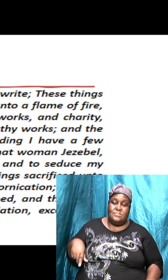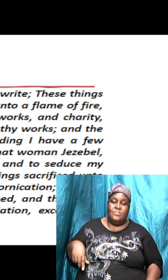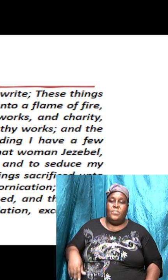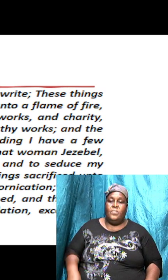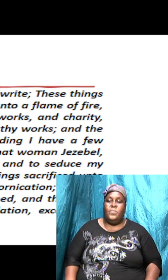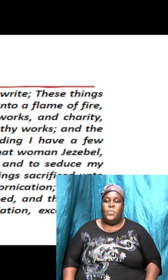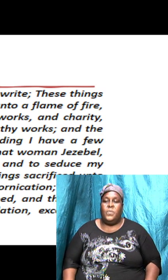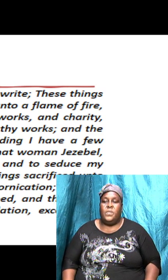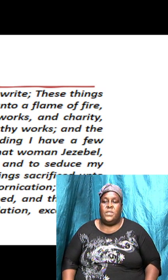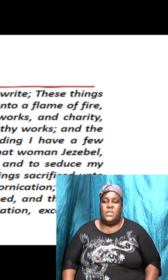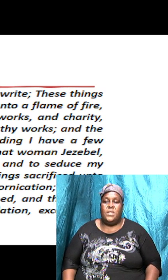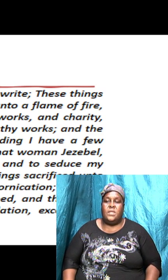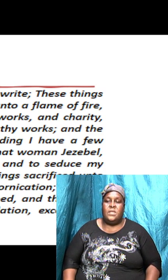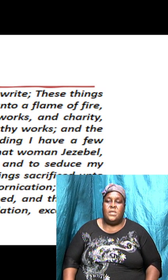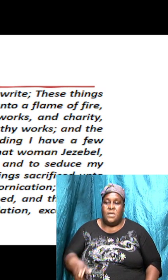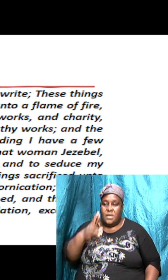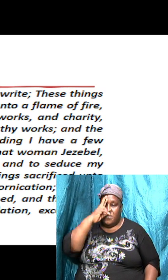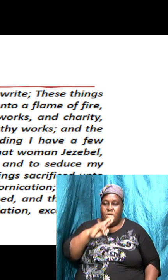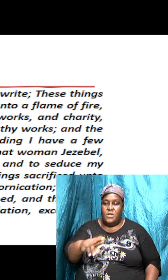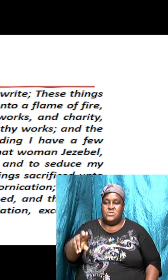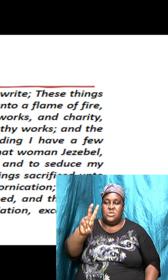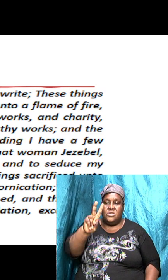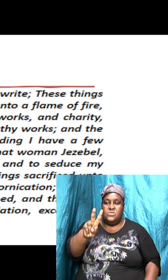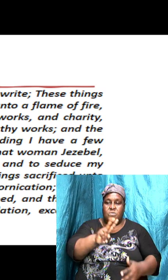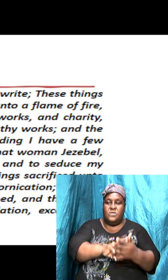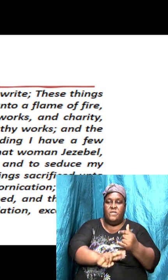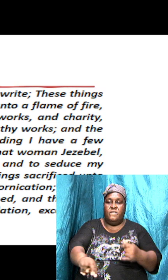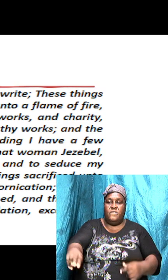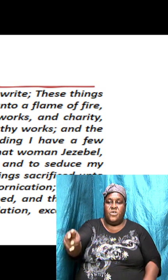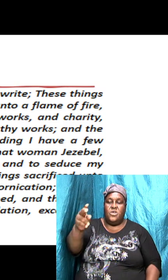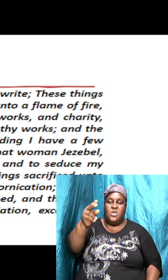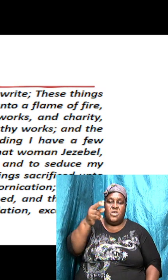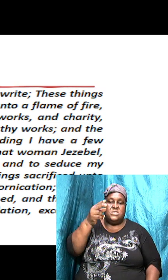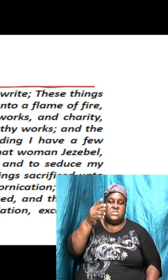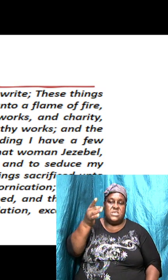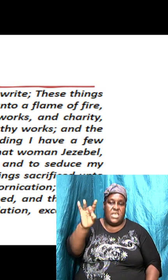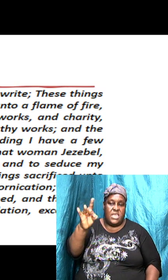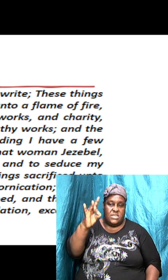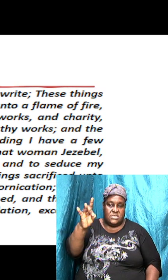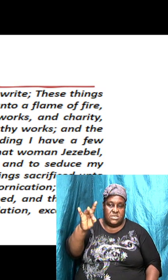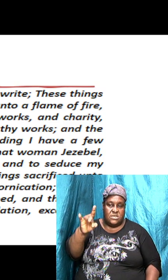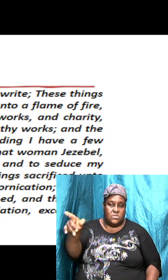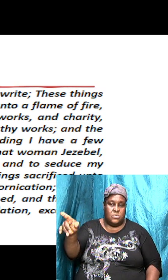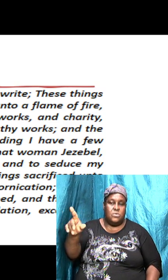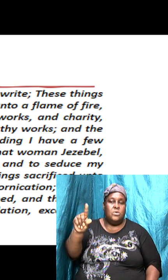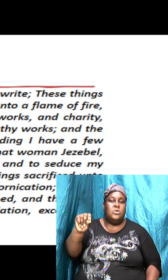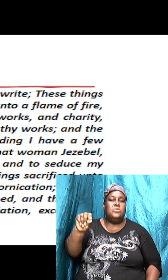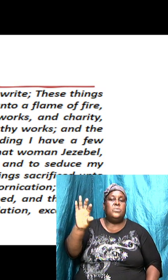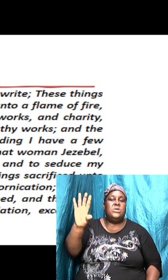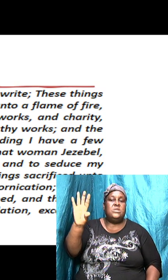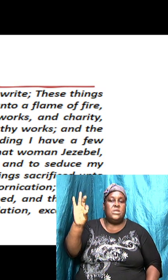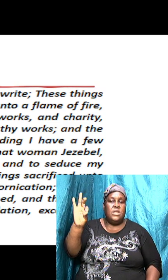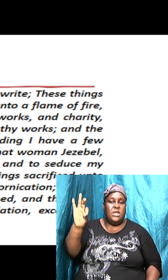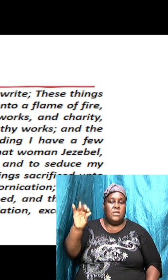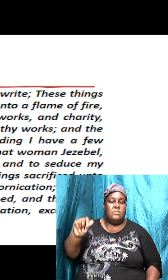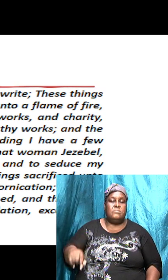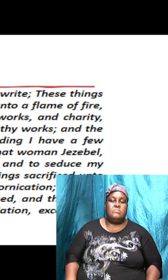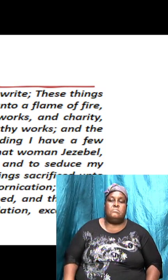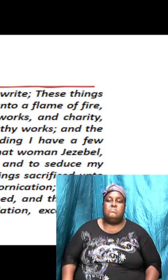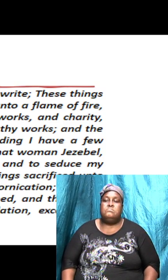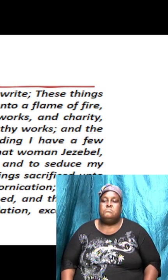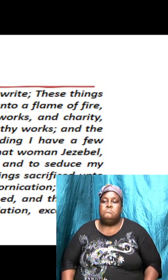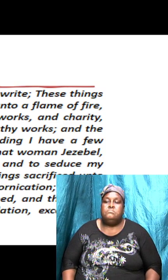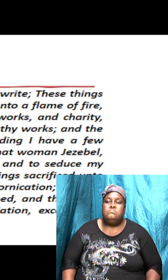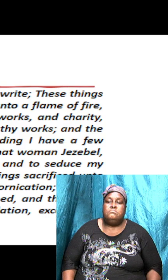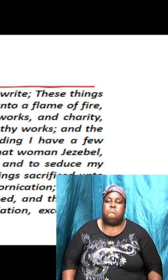together, yes, Revelation chapter 2, and we're going to take our time and just read the scriptures together. It is important that we get that